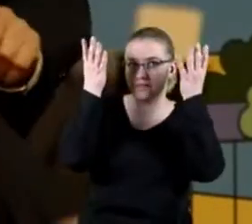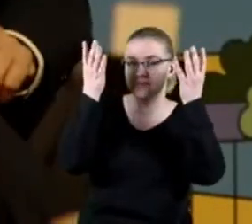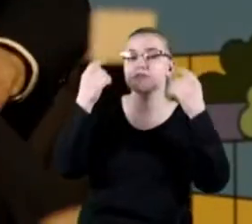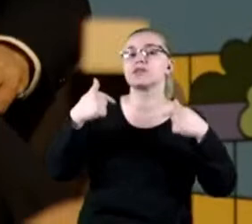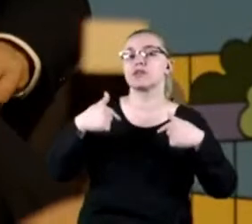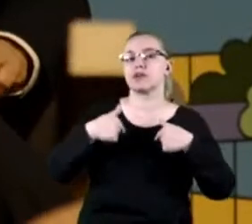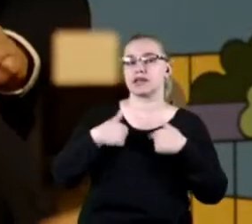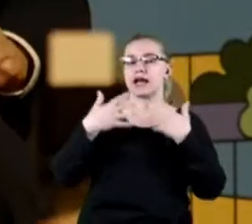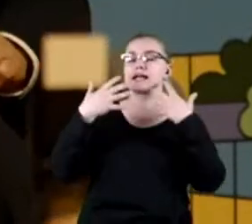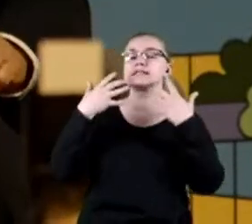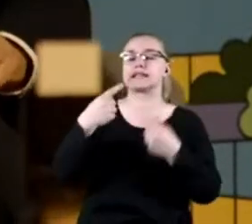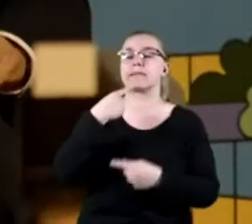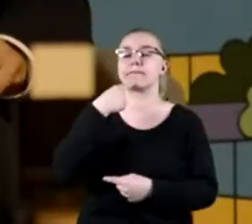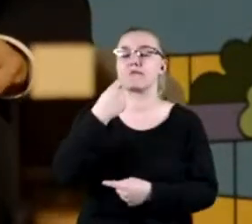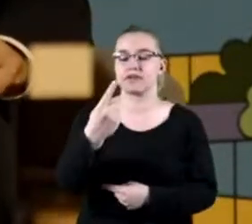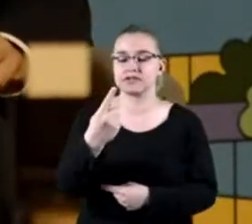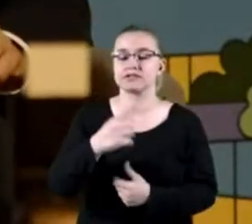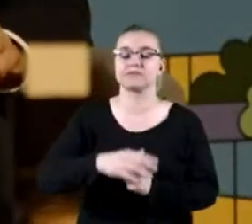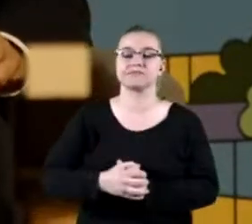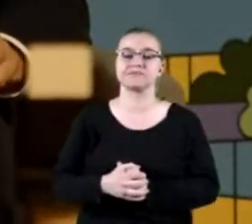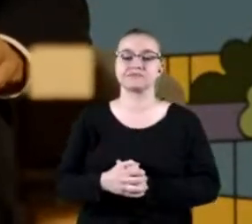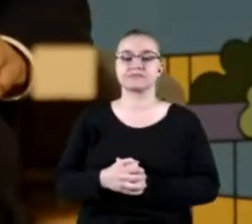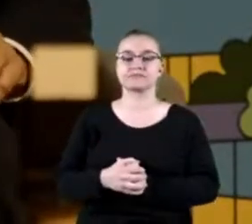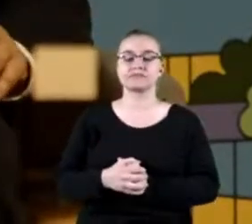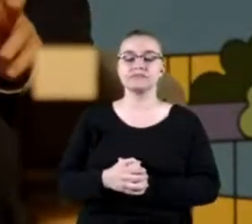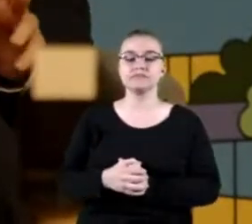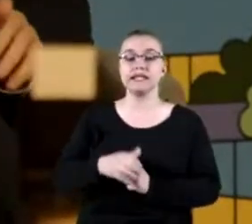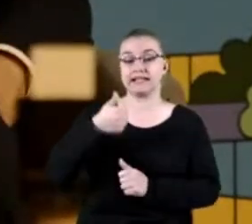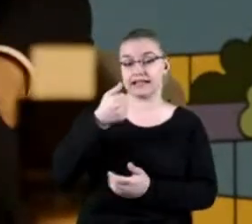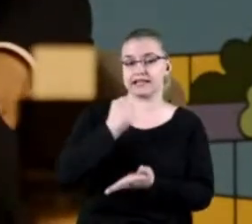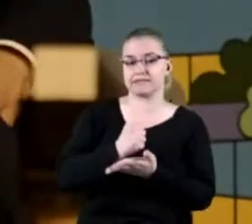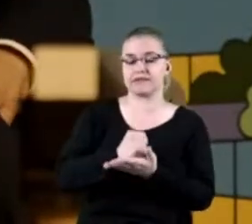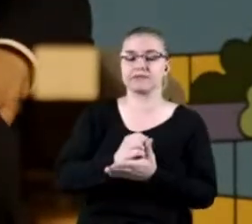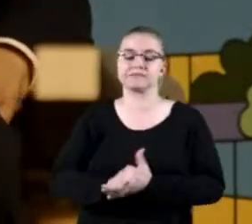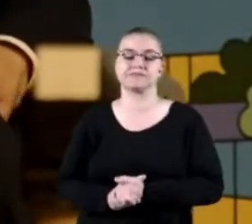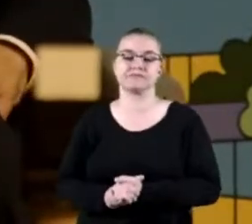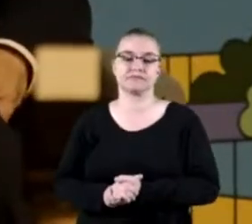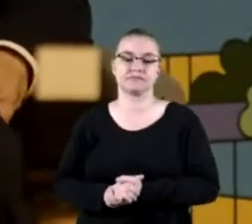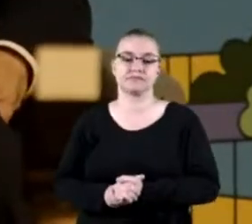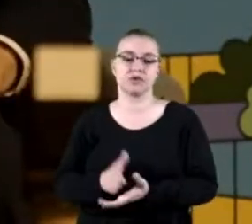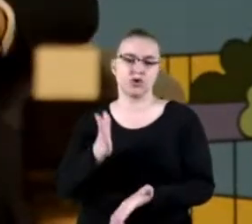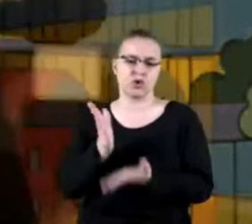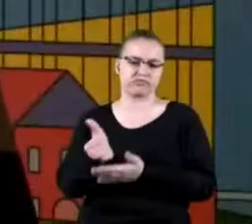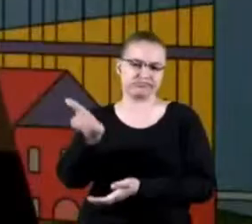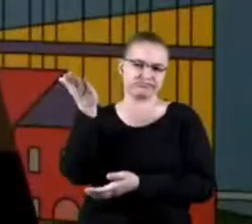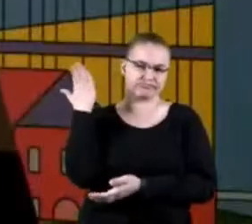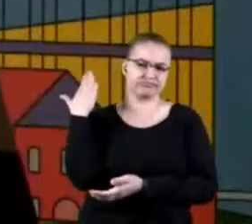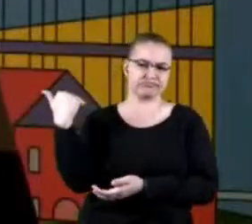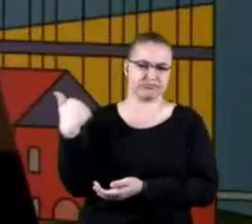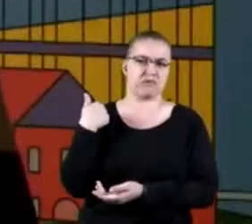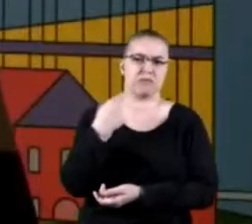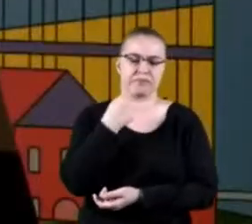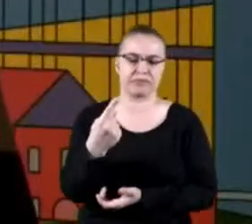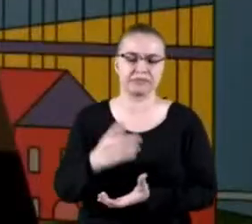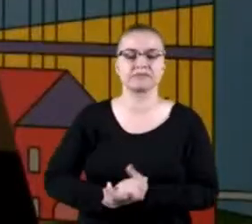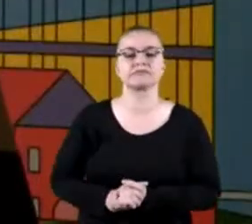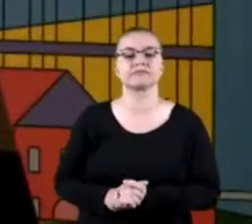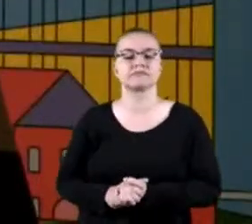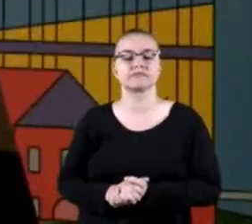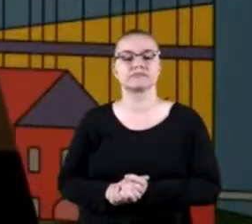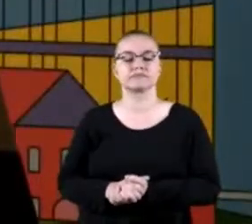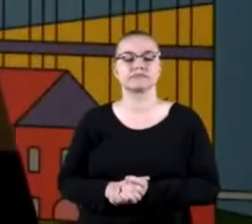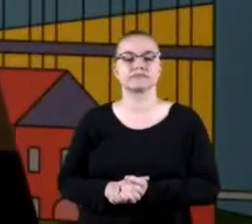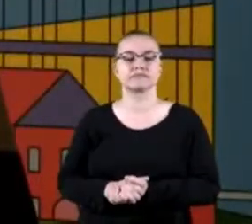something that say Esteban Leon this morning. They take in